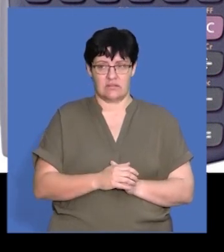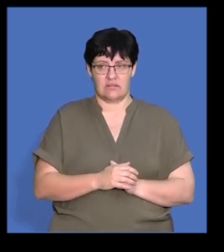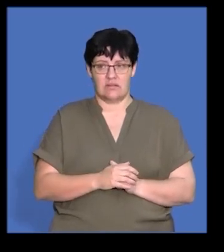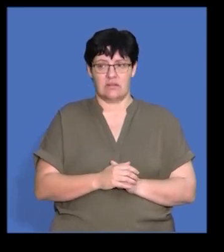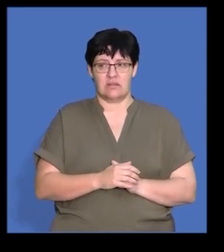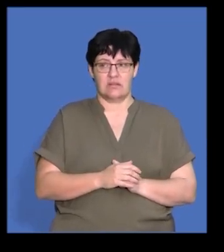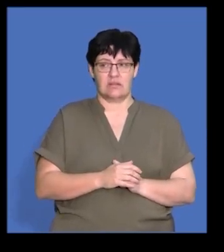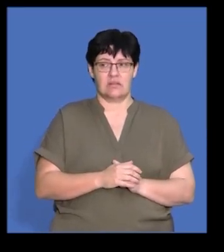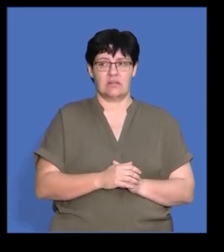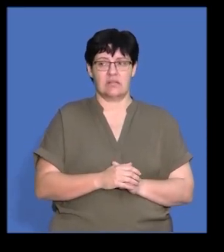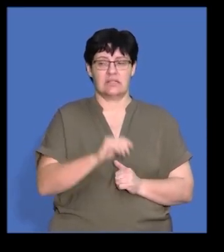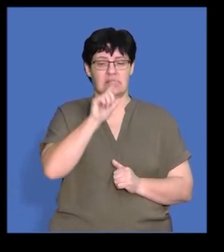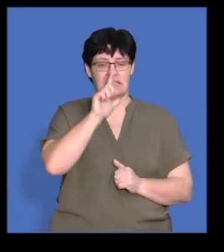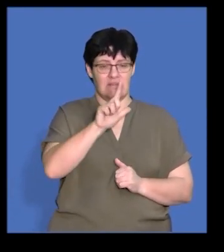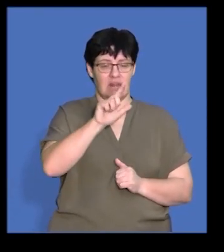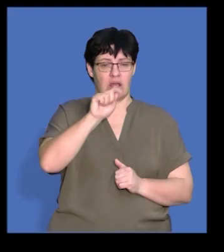7,5625.